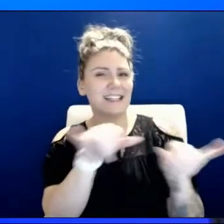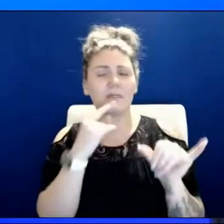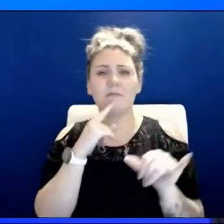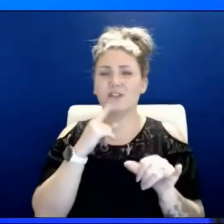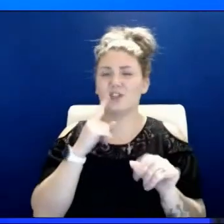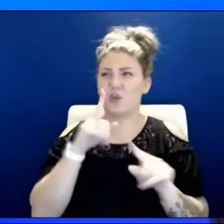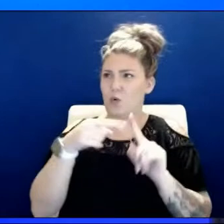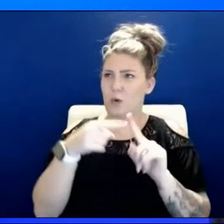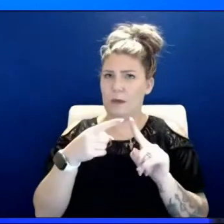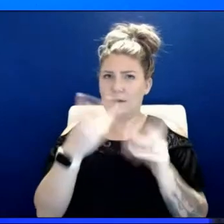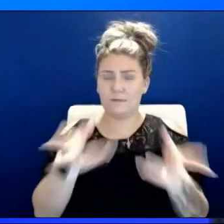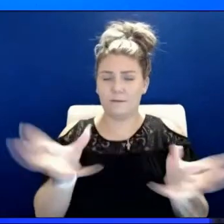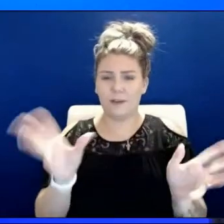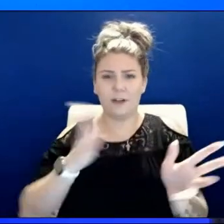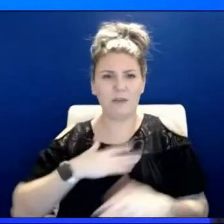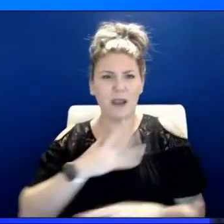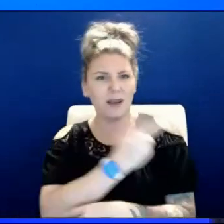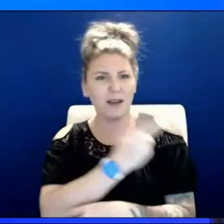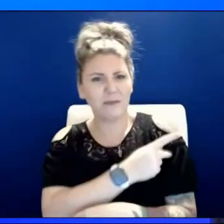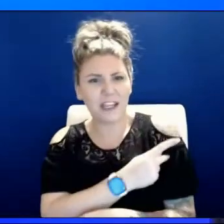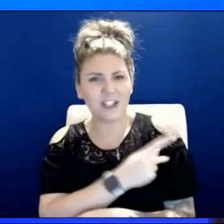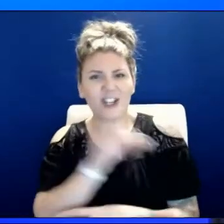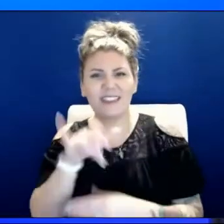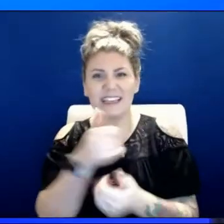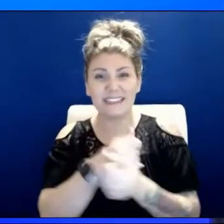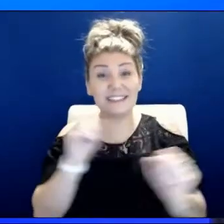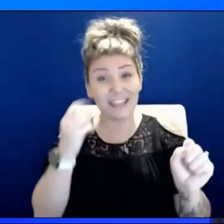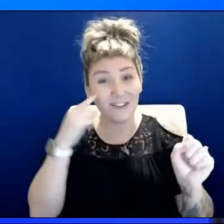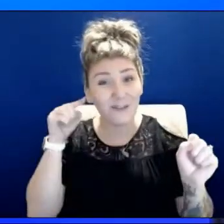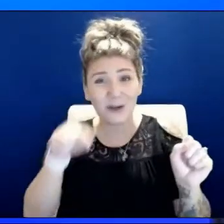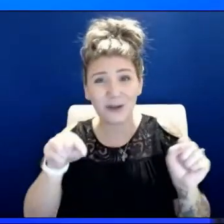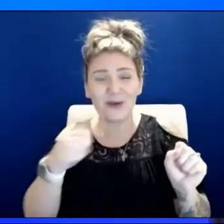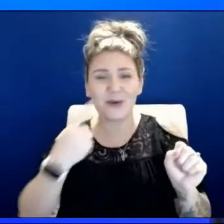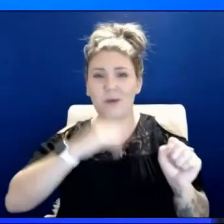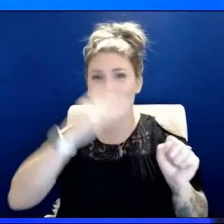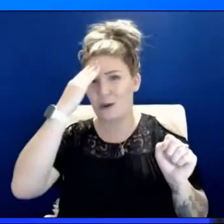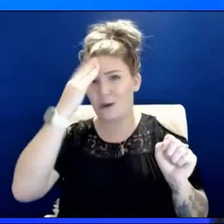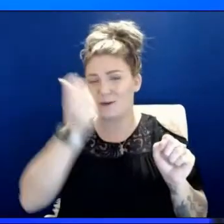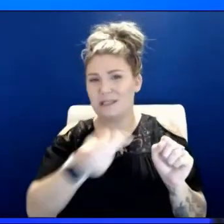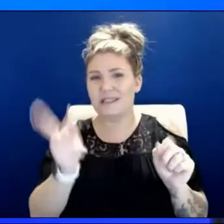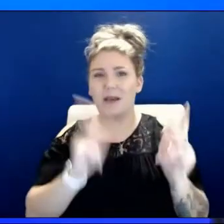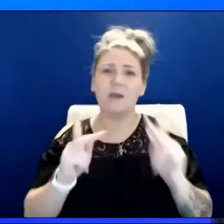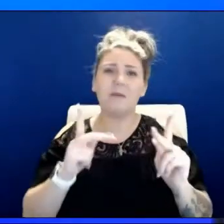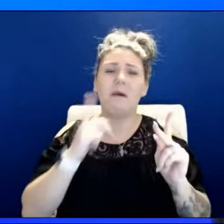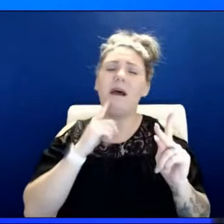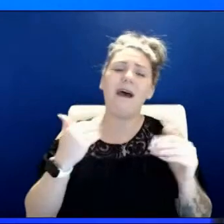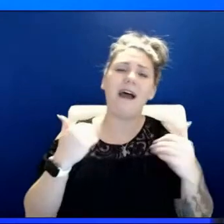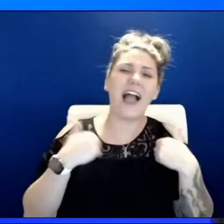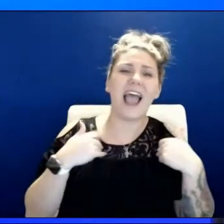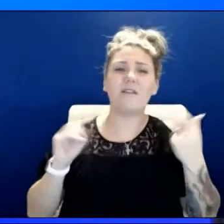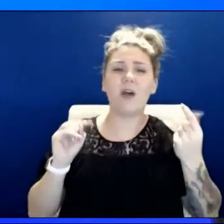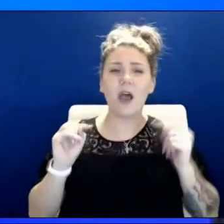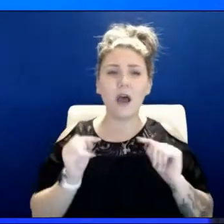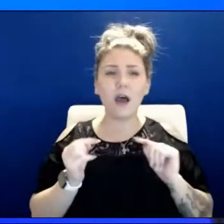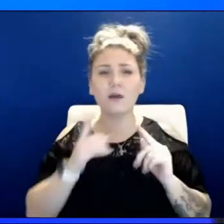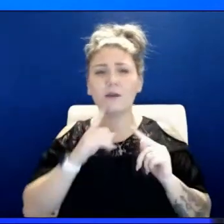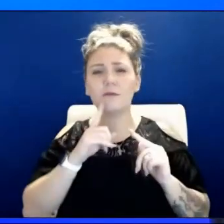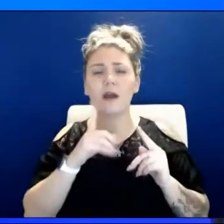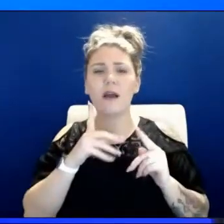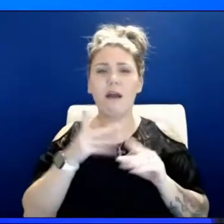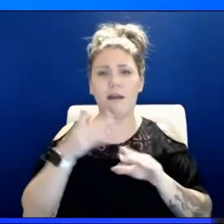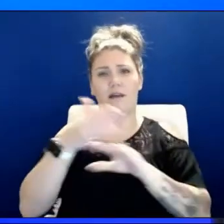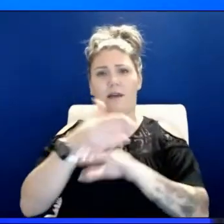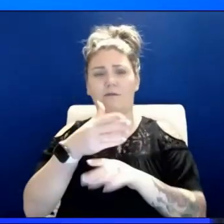patient, hey, this is safe for you. We know that some people have aches and pains after, receiving a